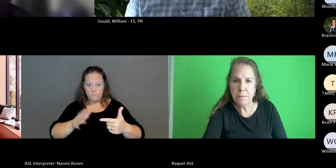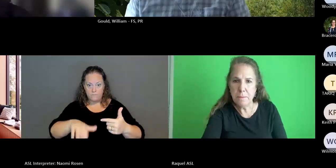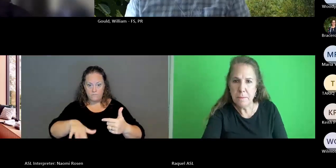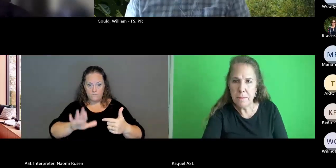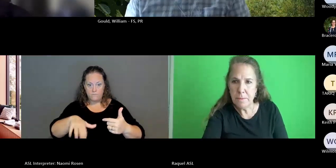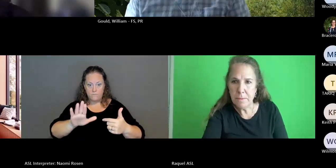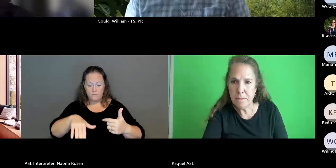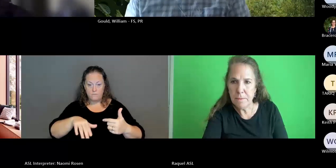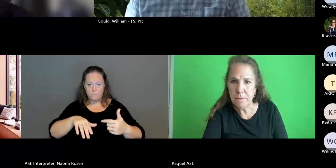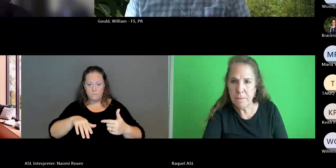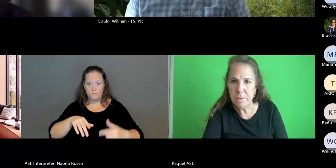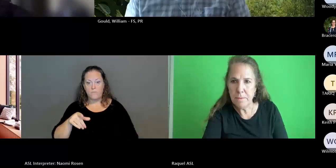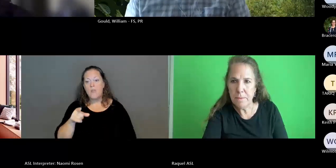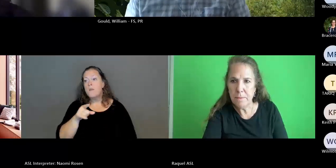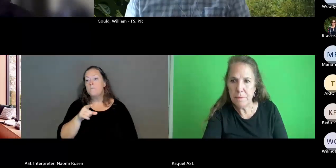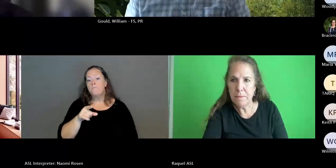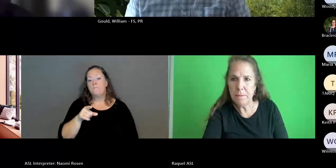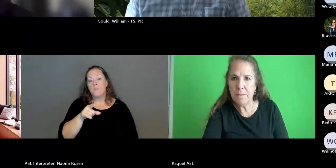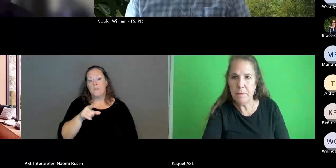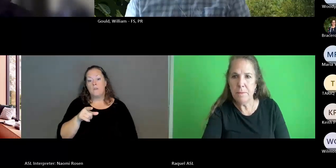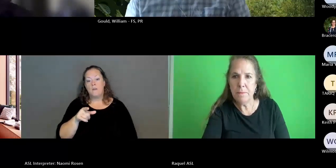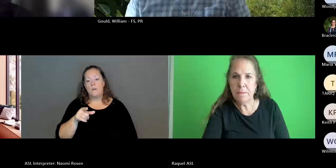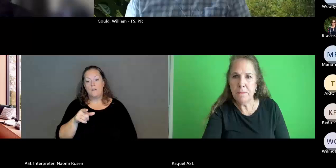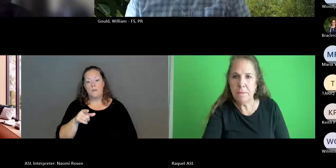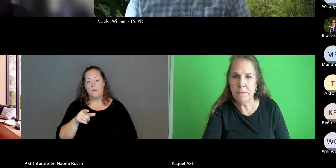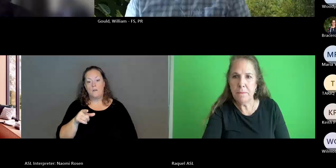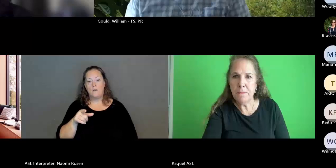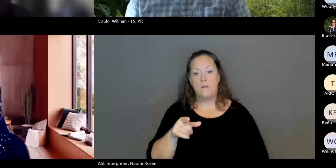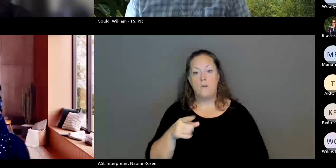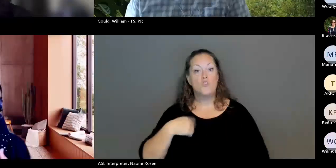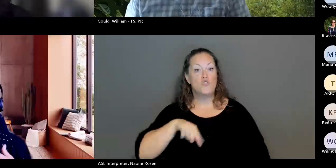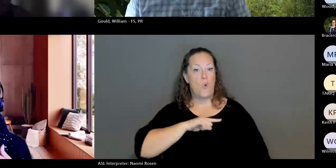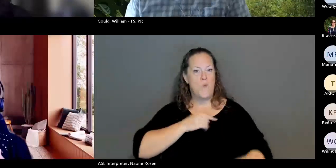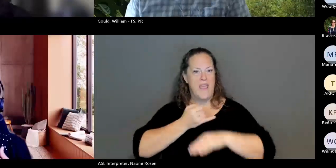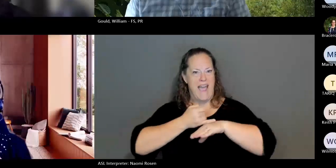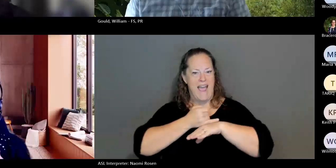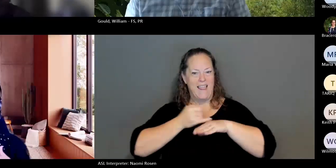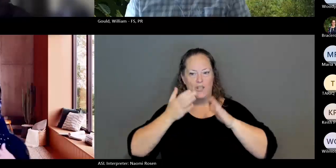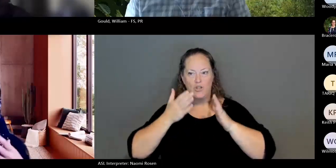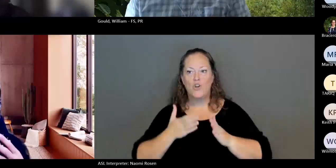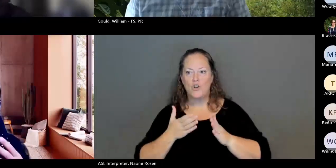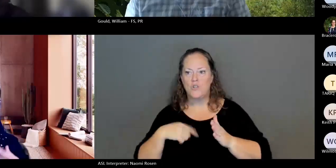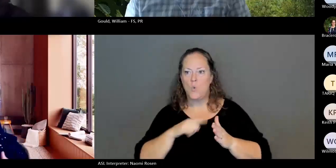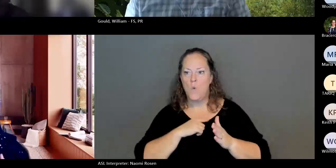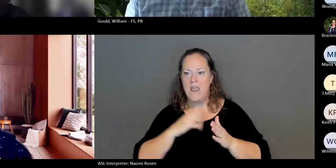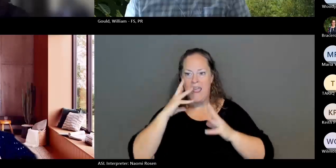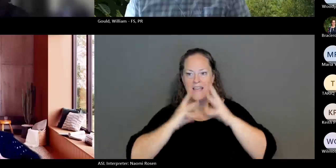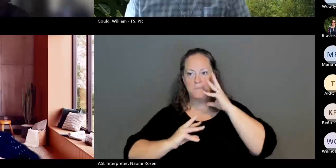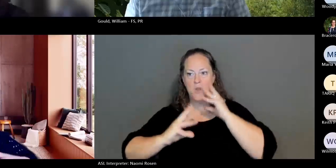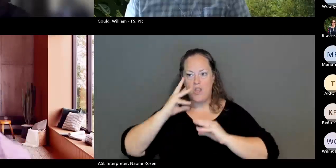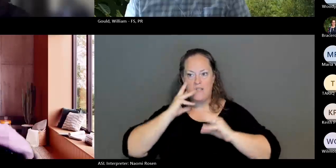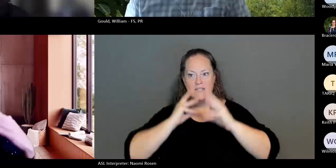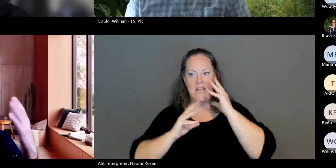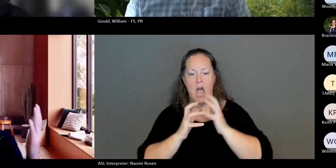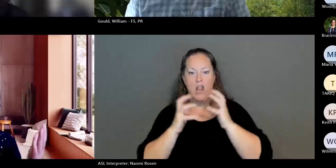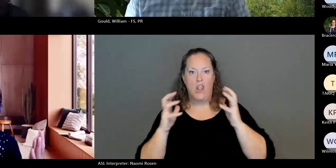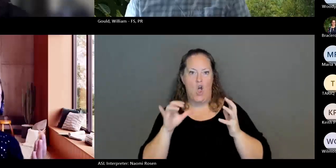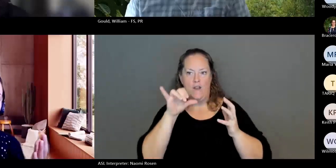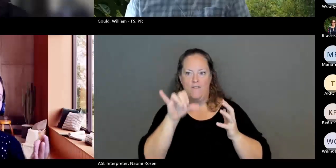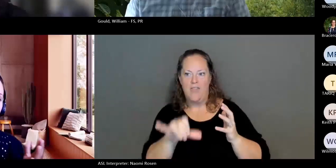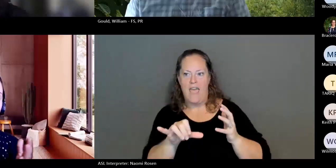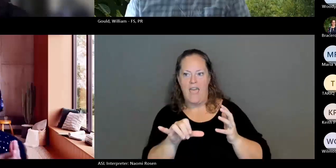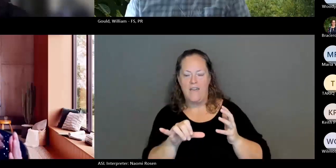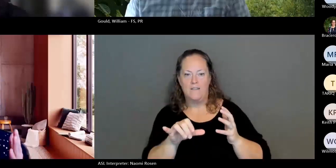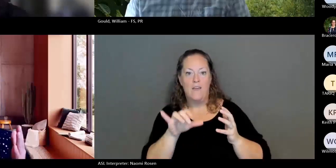that information because we are islanders and we experience a lot of that, like the rise